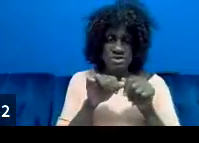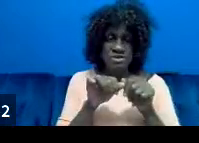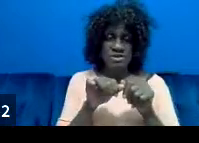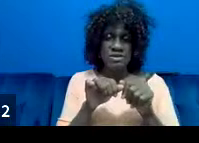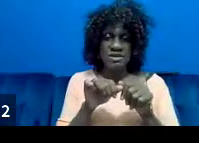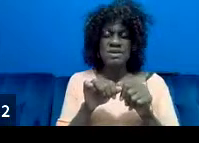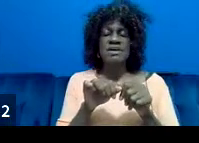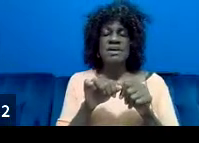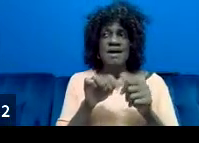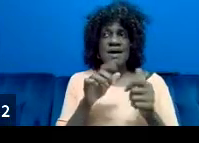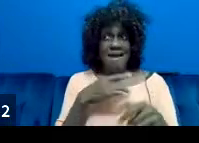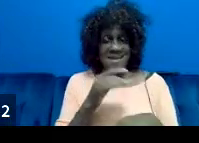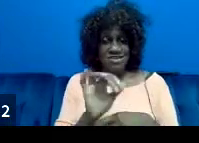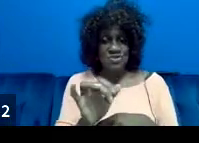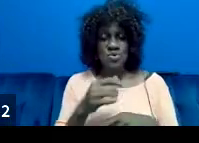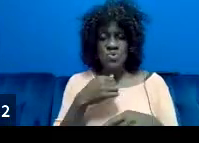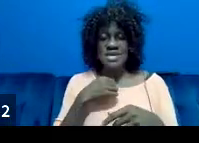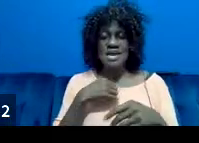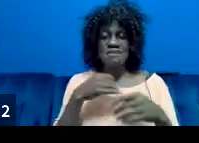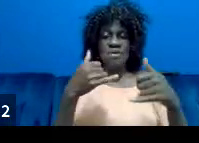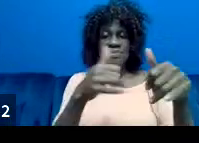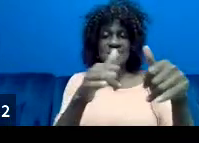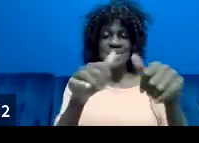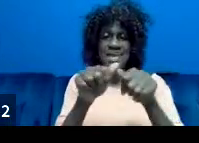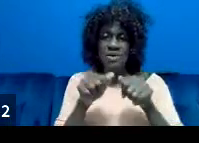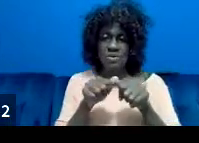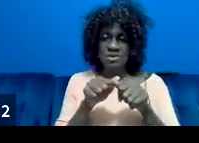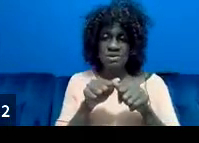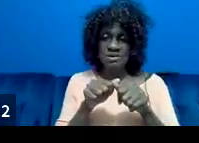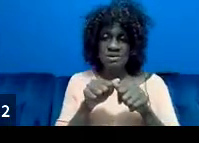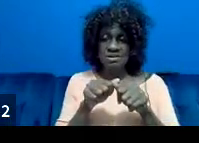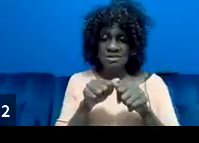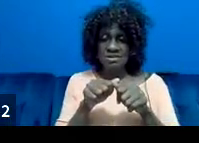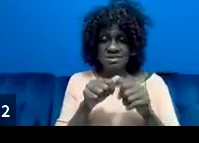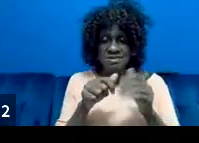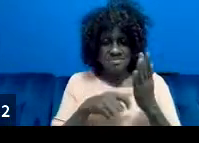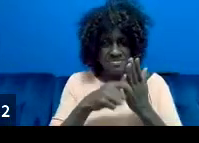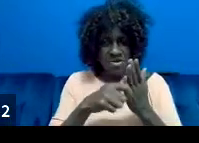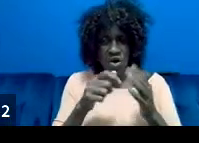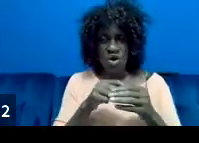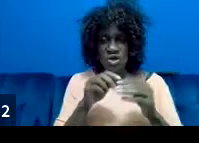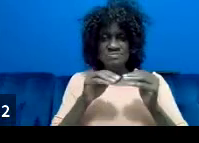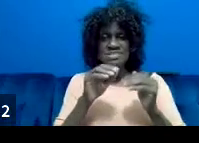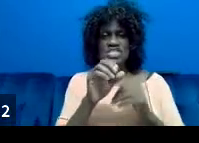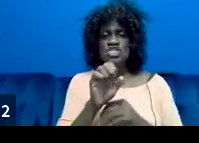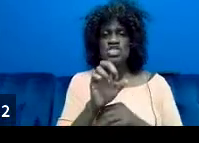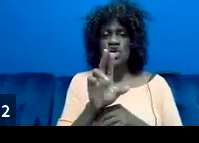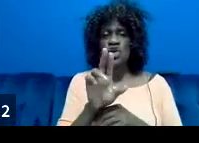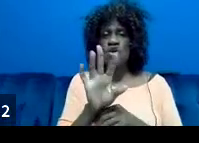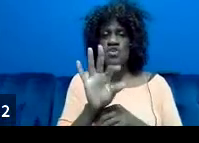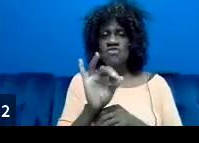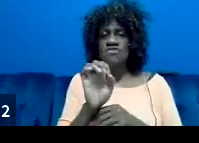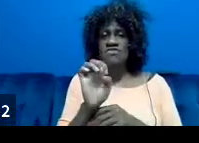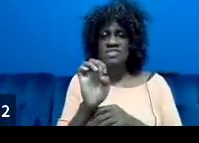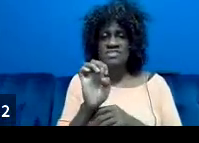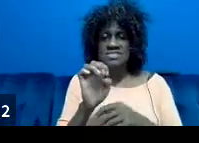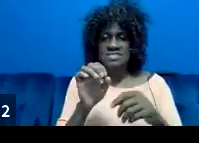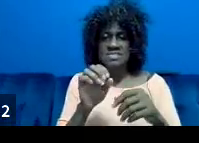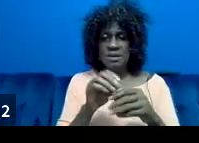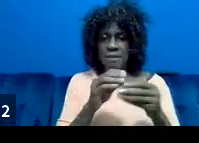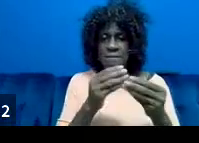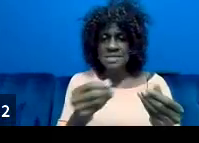like is that we have our play area, our guide on surface material that we highlighted throughout this presentation as